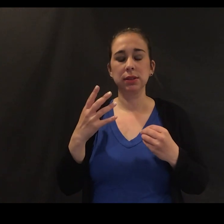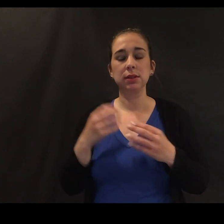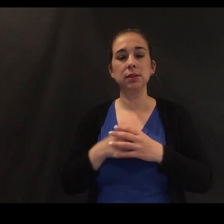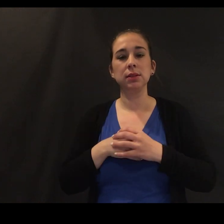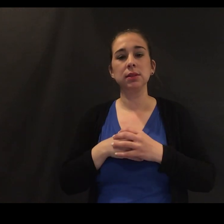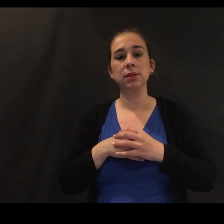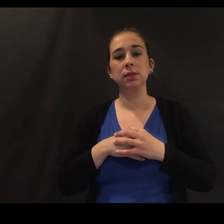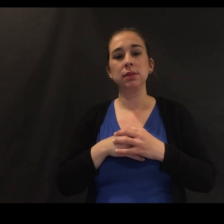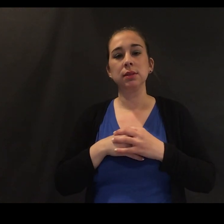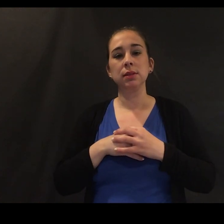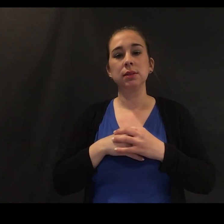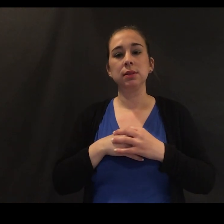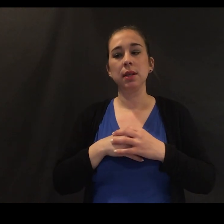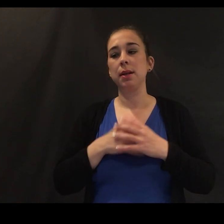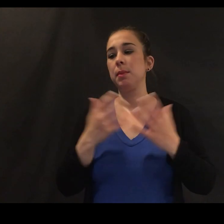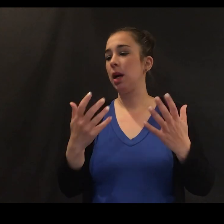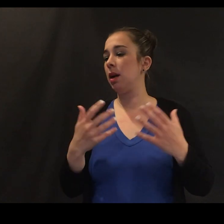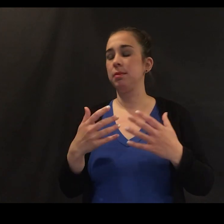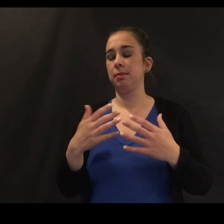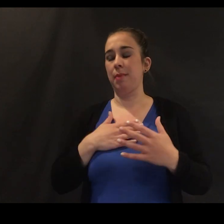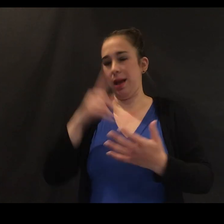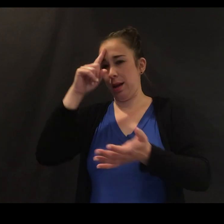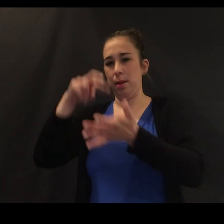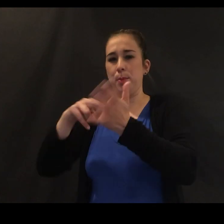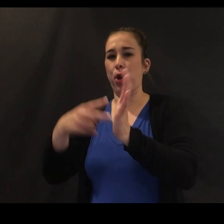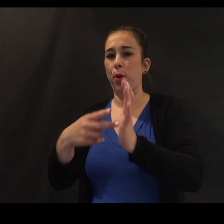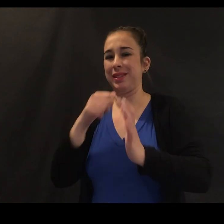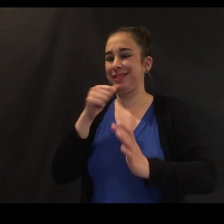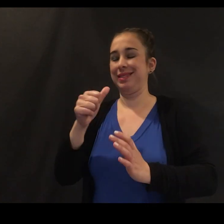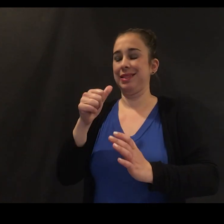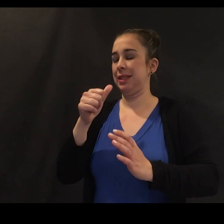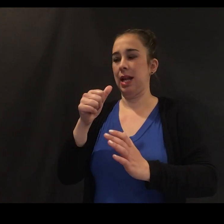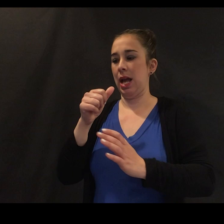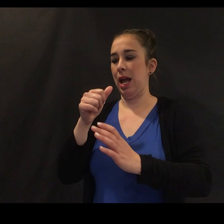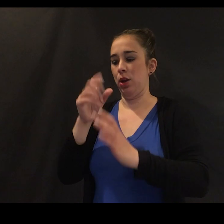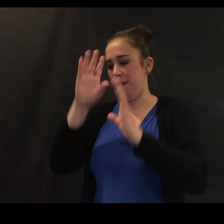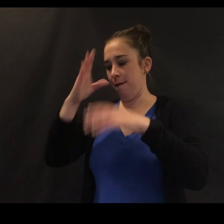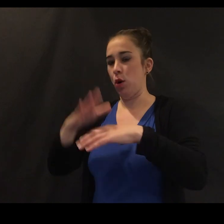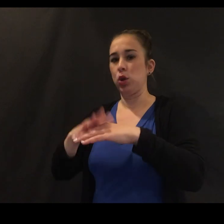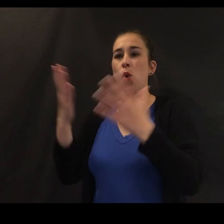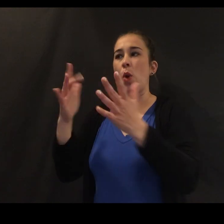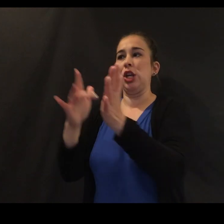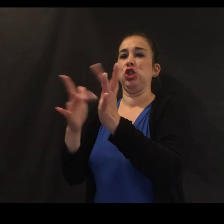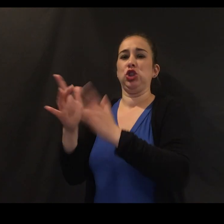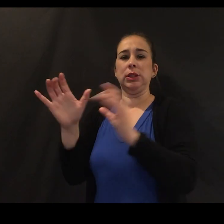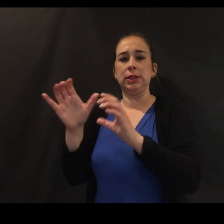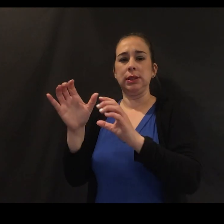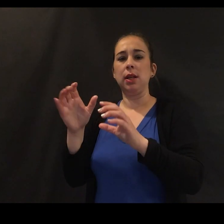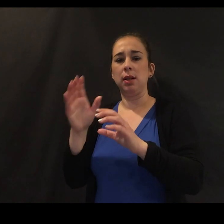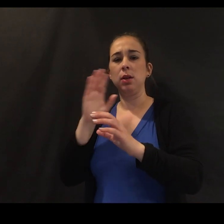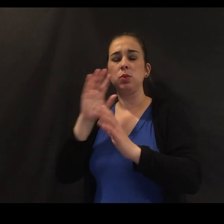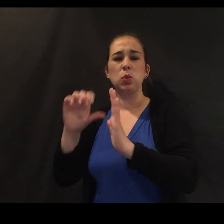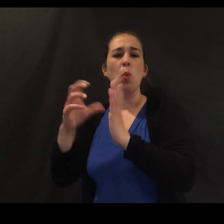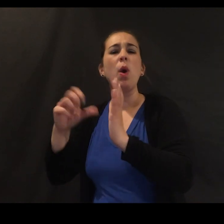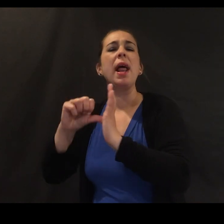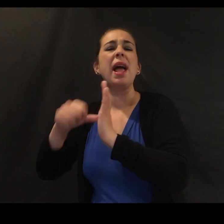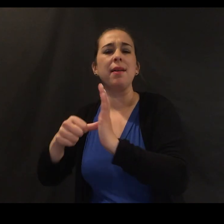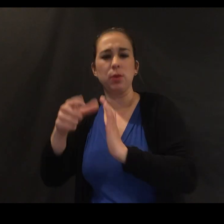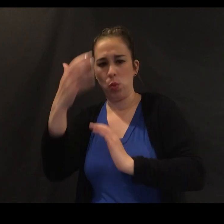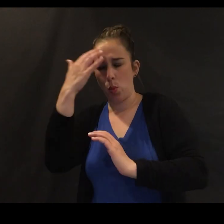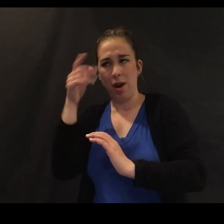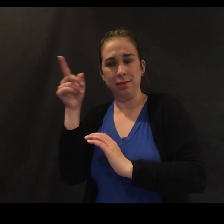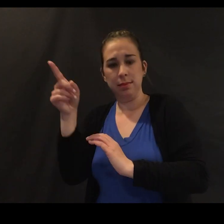That's not my purpose tonight to talk about the beautiful aspect of what Jesus has done. I certainly want to emphasize that and make sure we're aware of it, but I want to bring